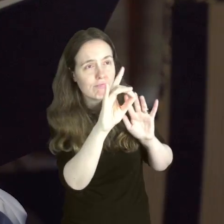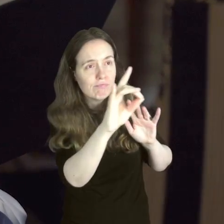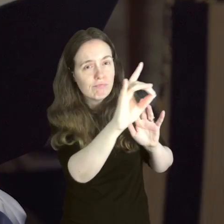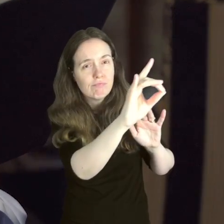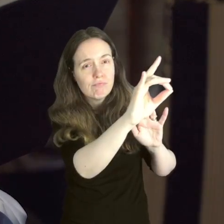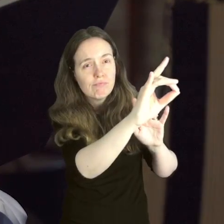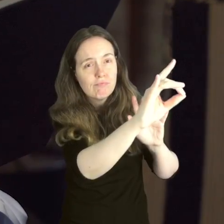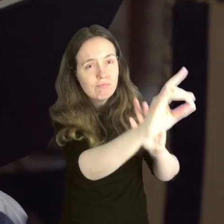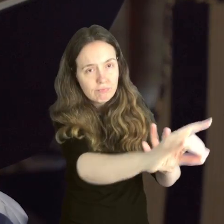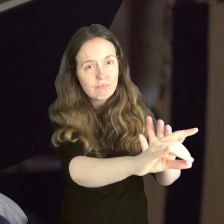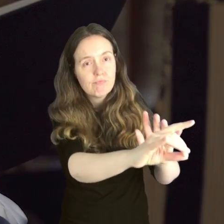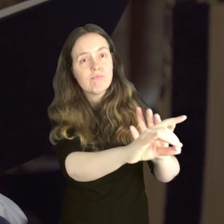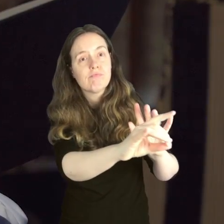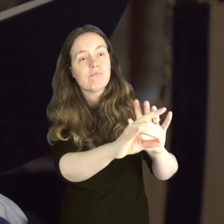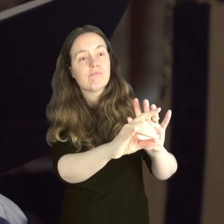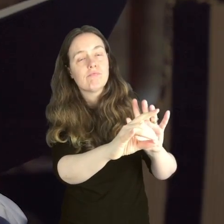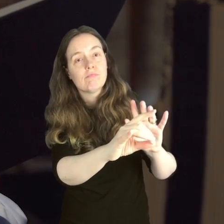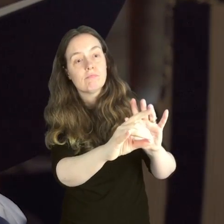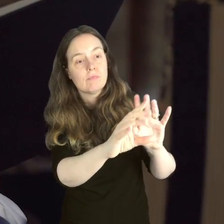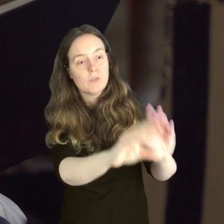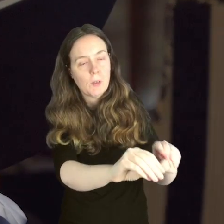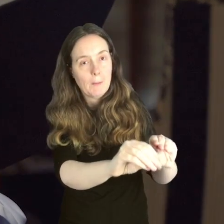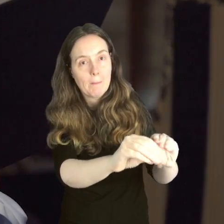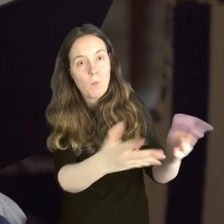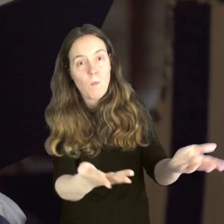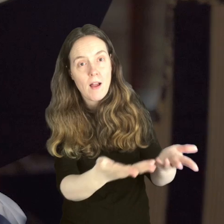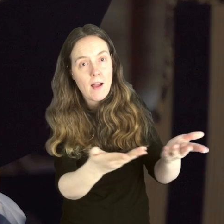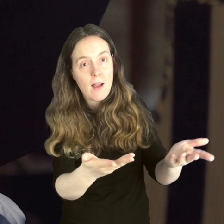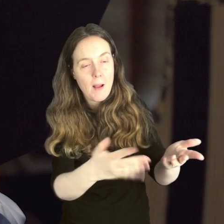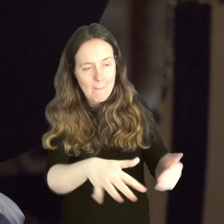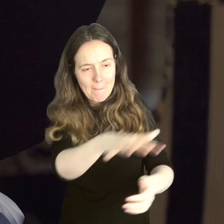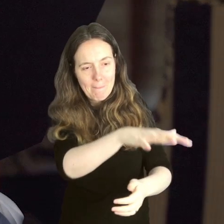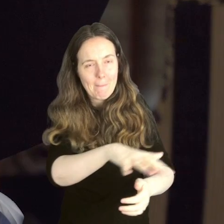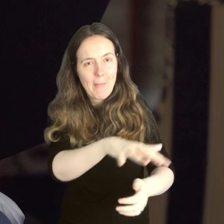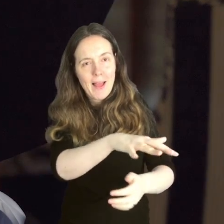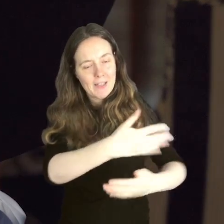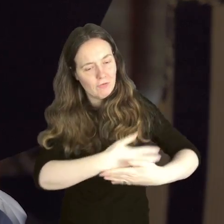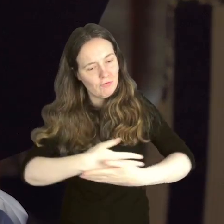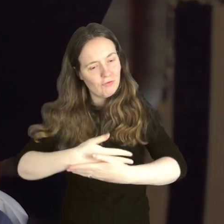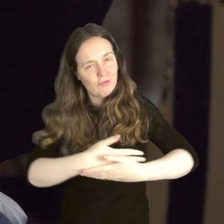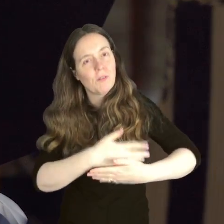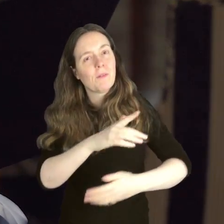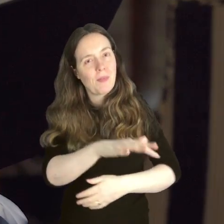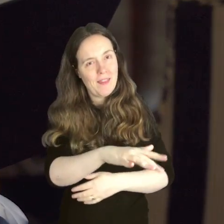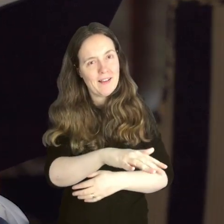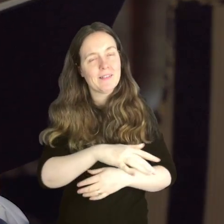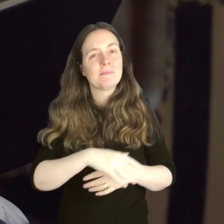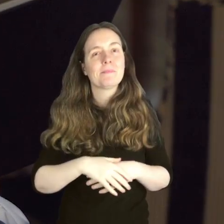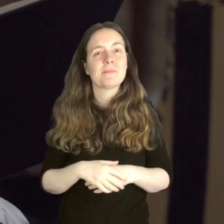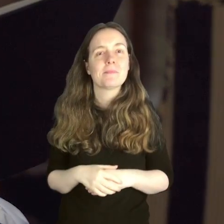It went ahead of them and stopped over the place where the child was.